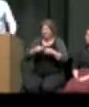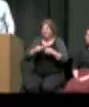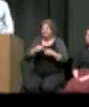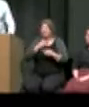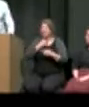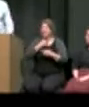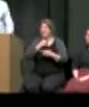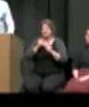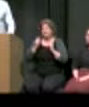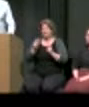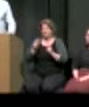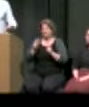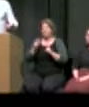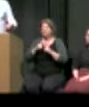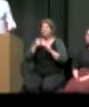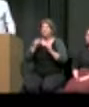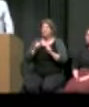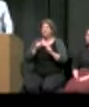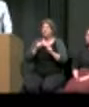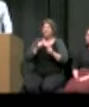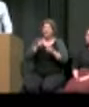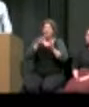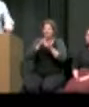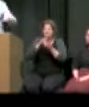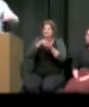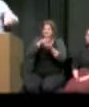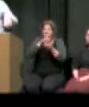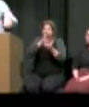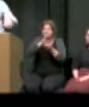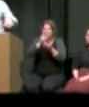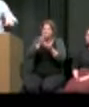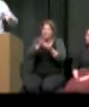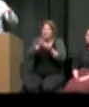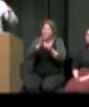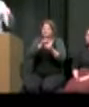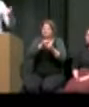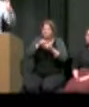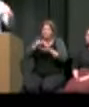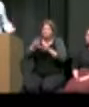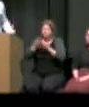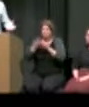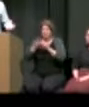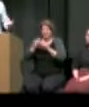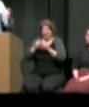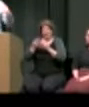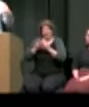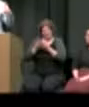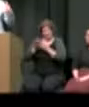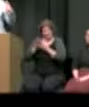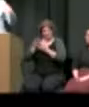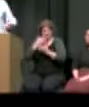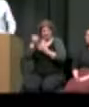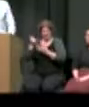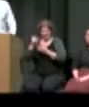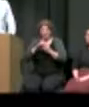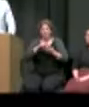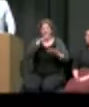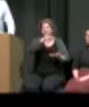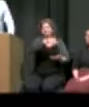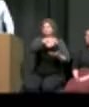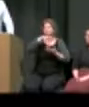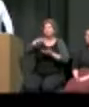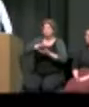up immediately. So trying to slow down the amount of volume that goes on the screen seems to be filtering through better and helping